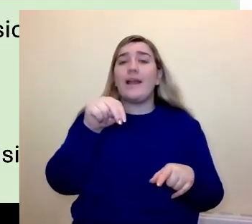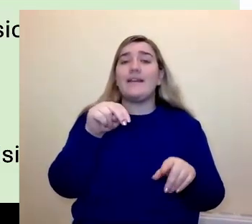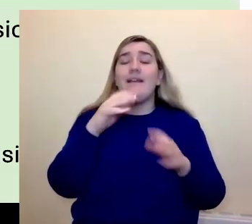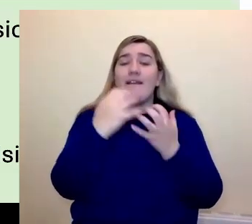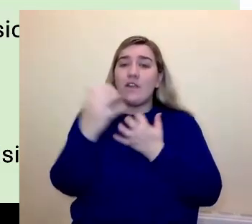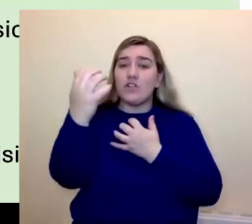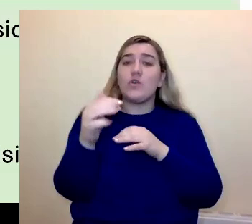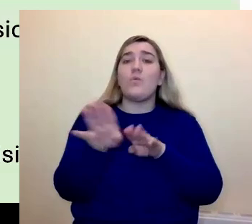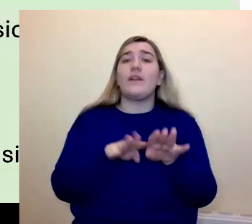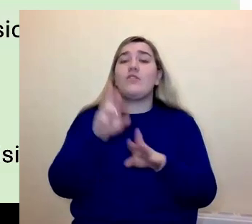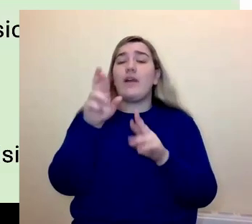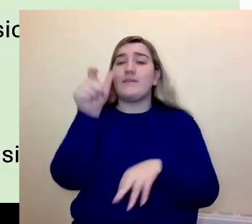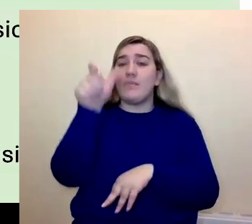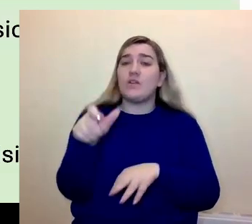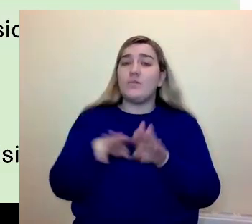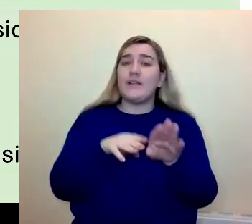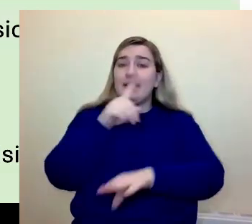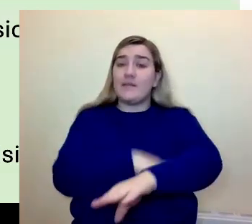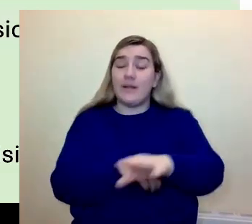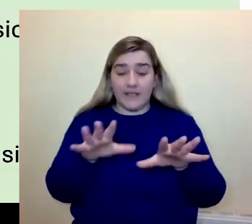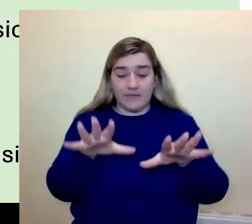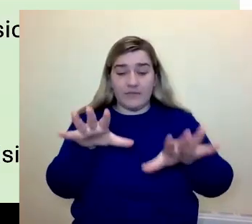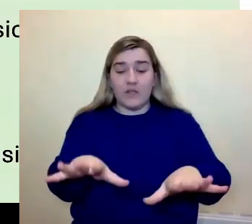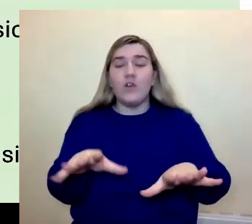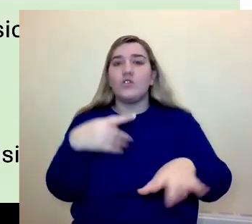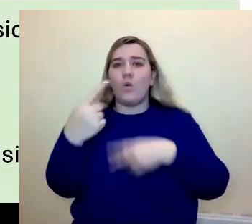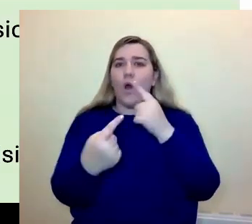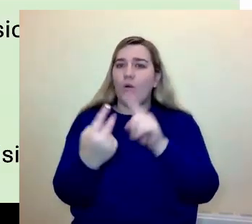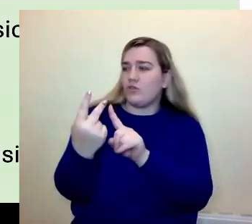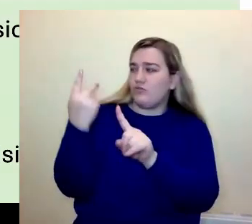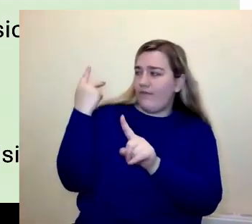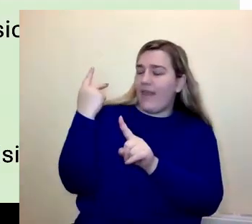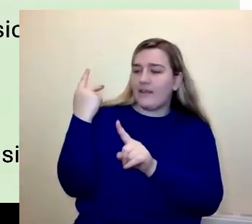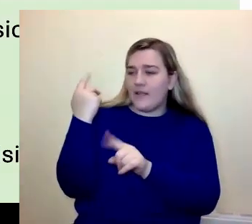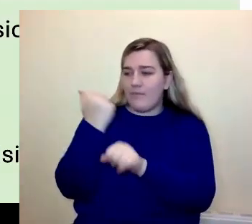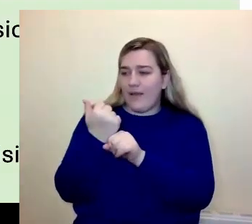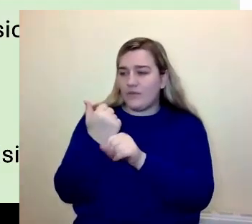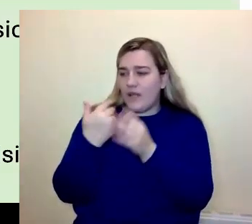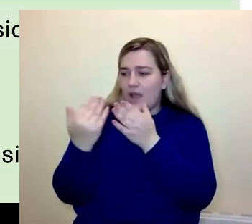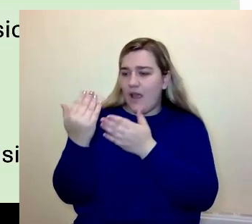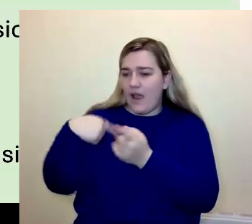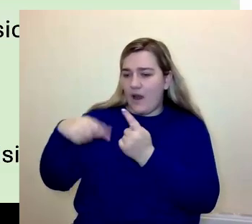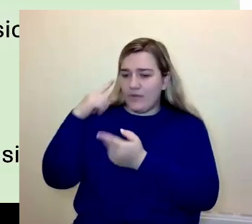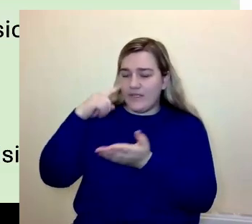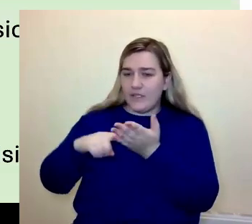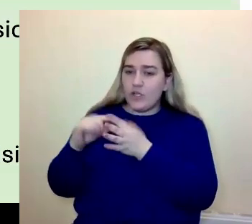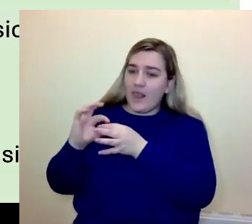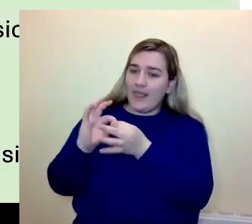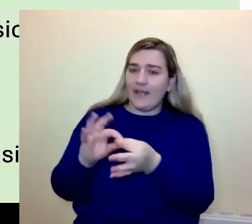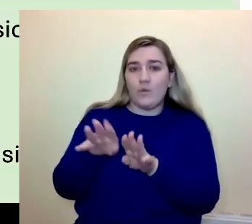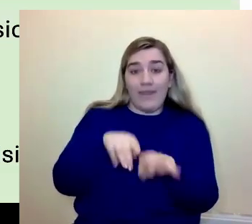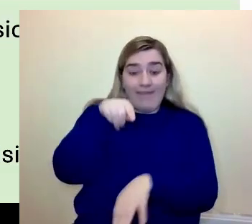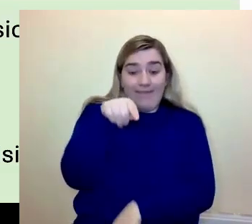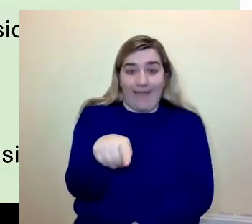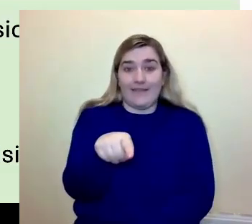with Disabilities. So we were always reflecting back on our decisions in line with